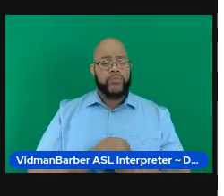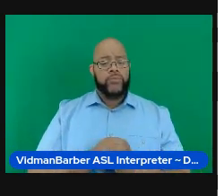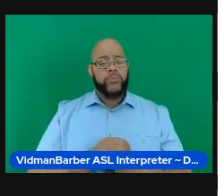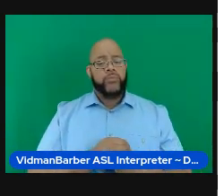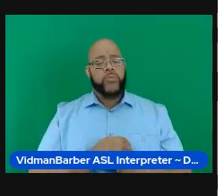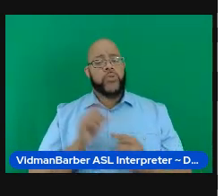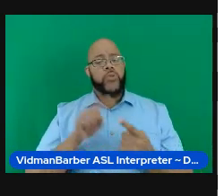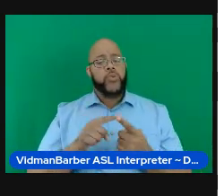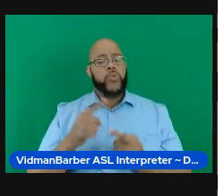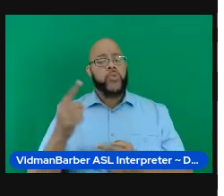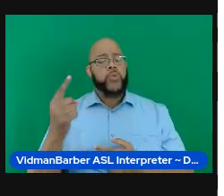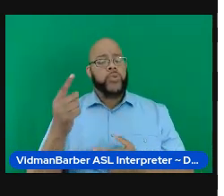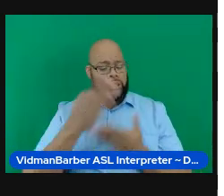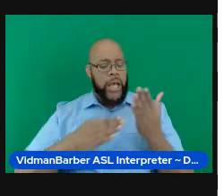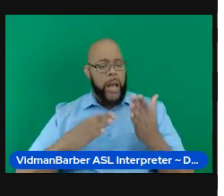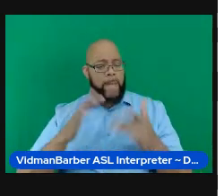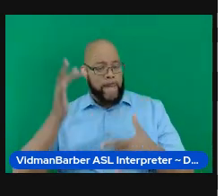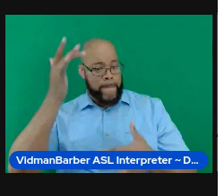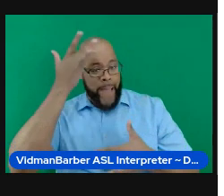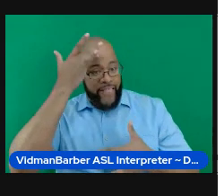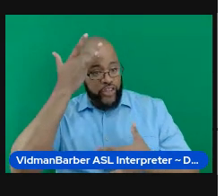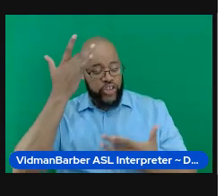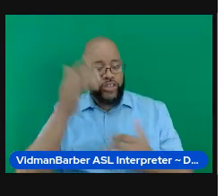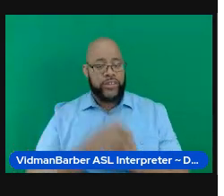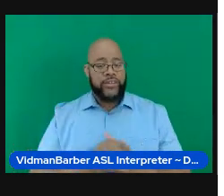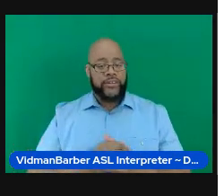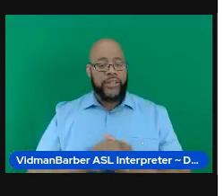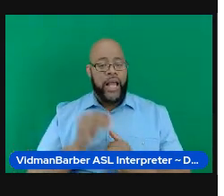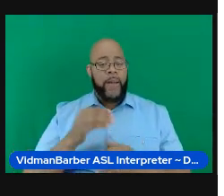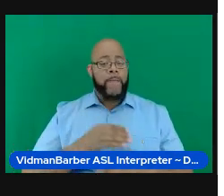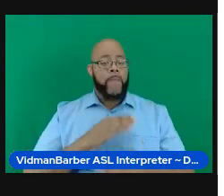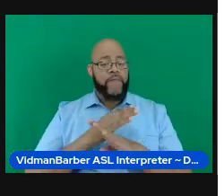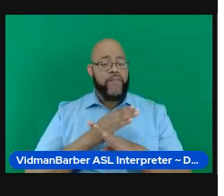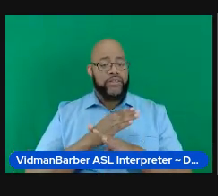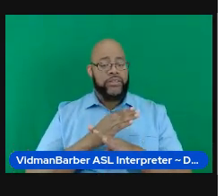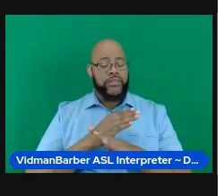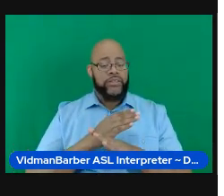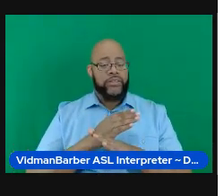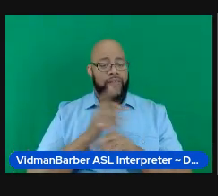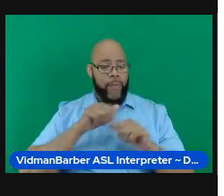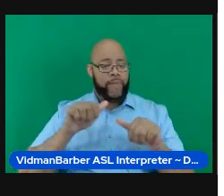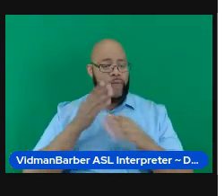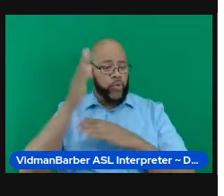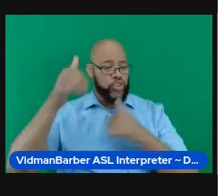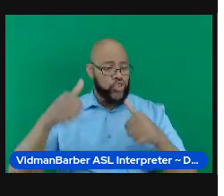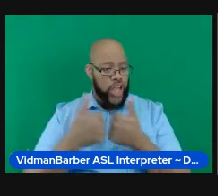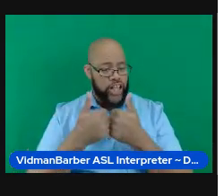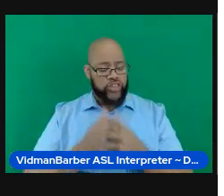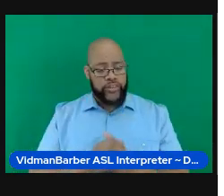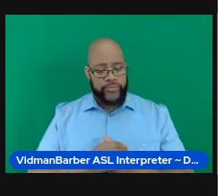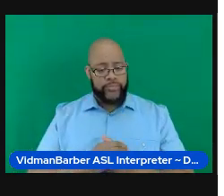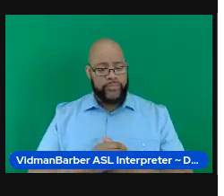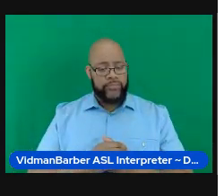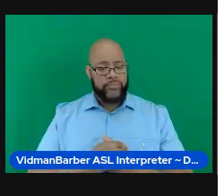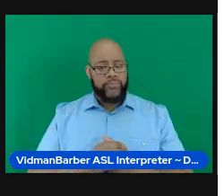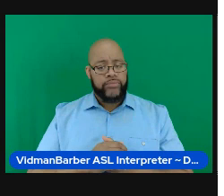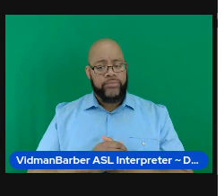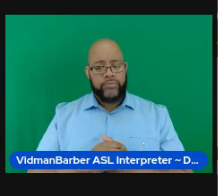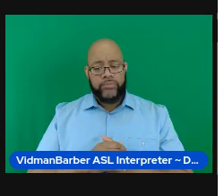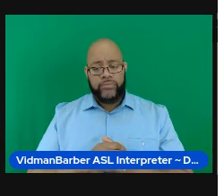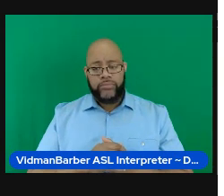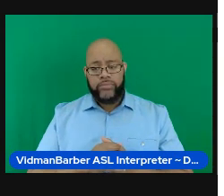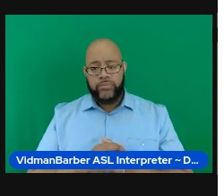certain pathogens and protects the host from a future challenge. Most effective